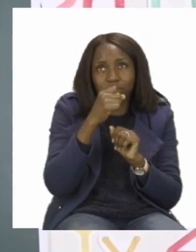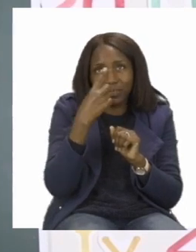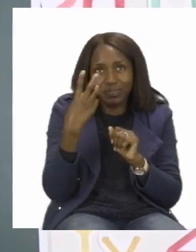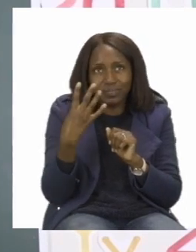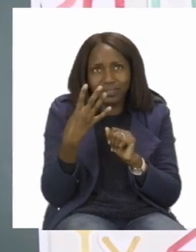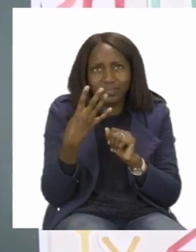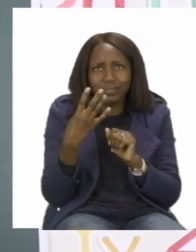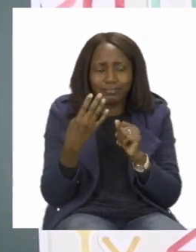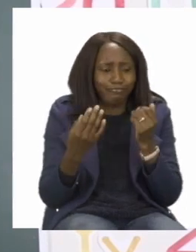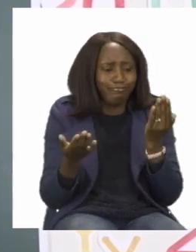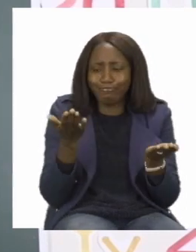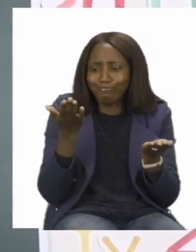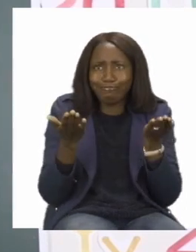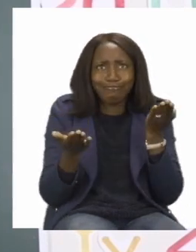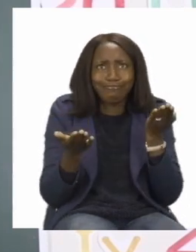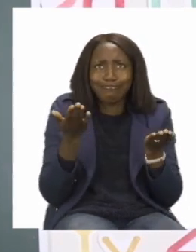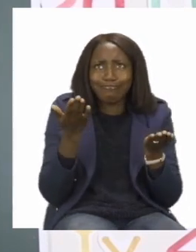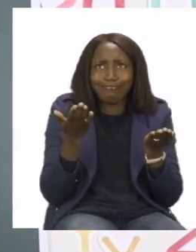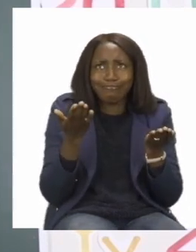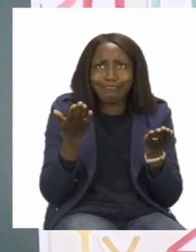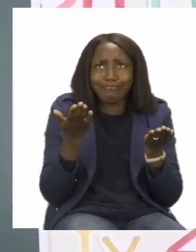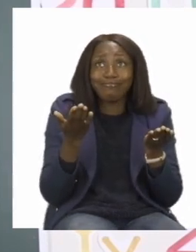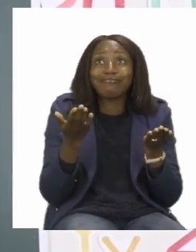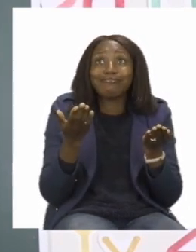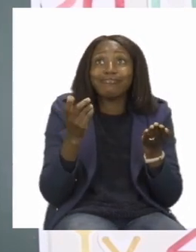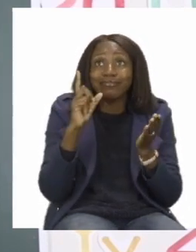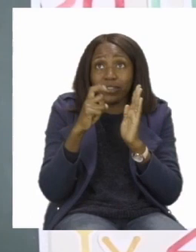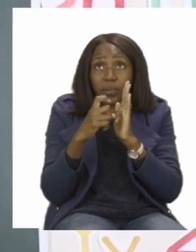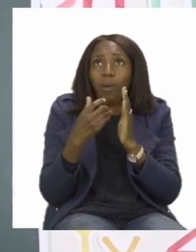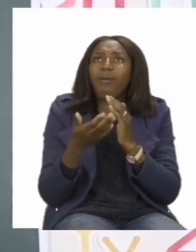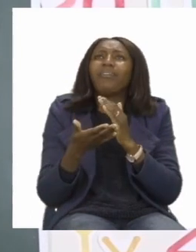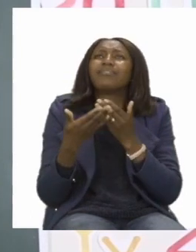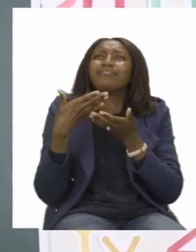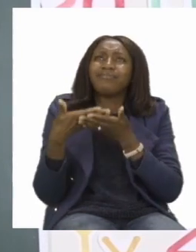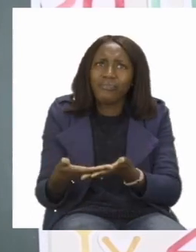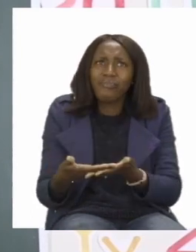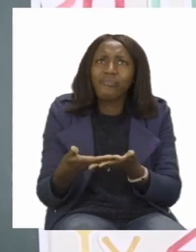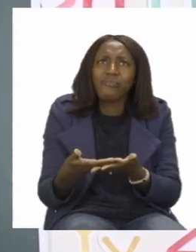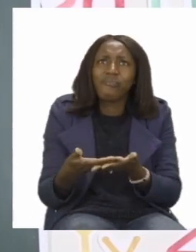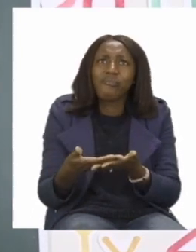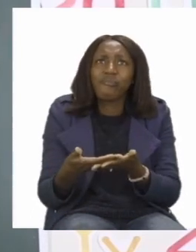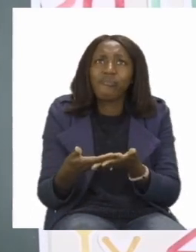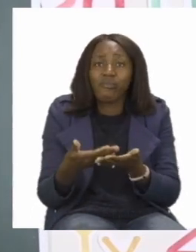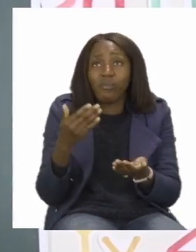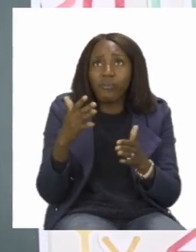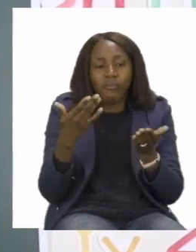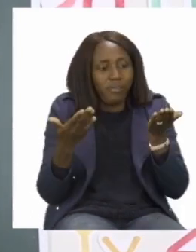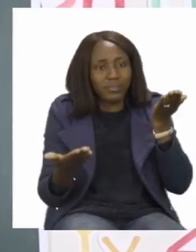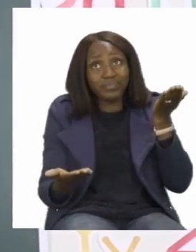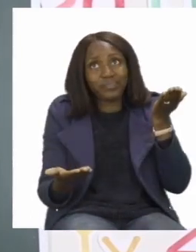if we say that the sanitizer is heavier than the counter, that means the sanitizer will